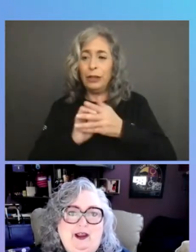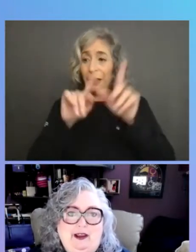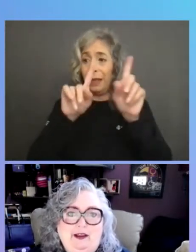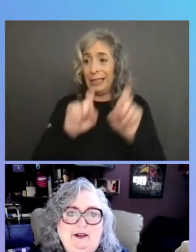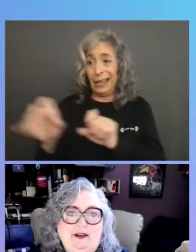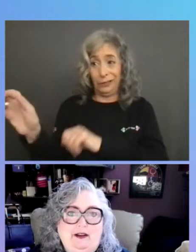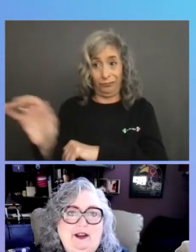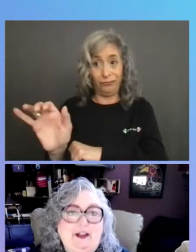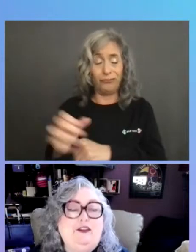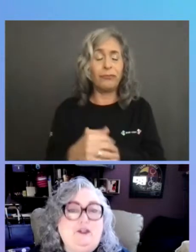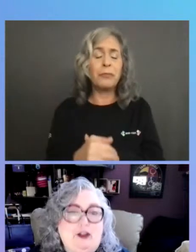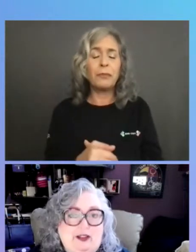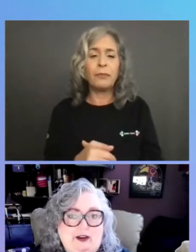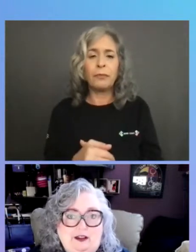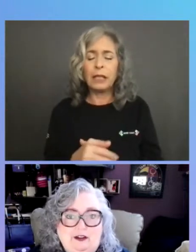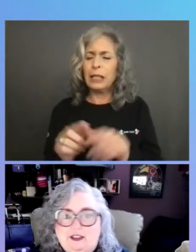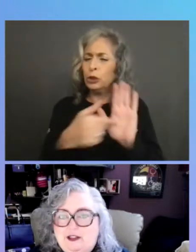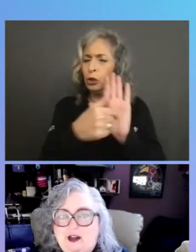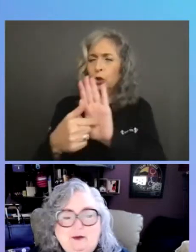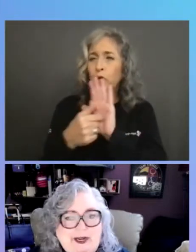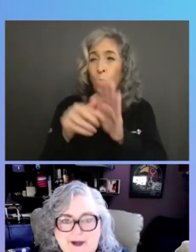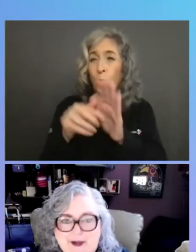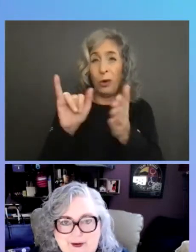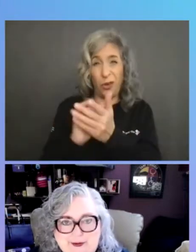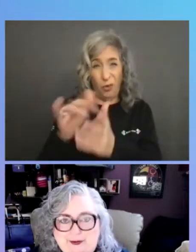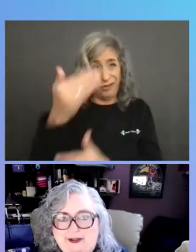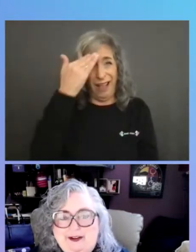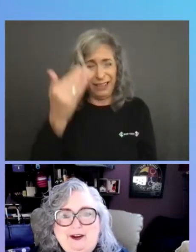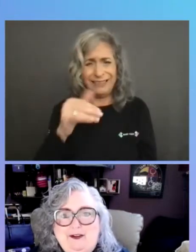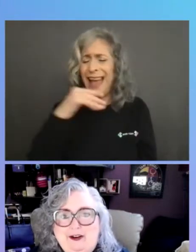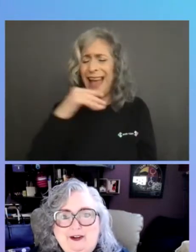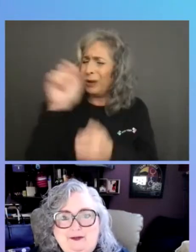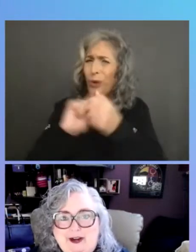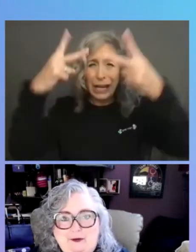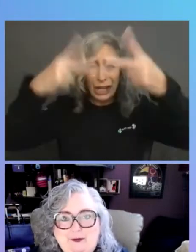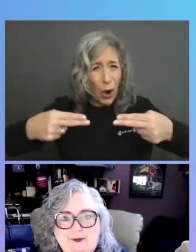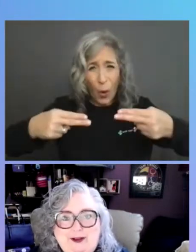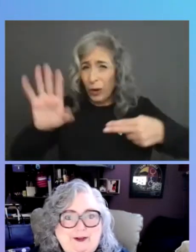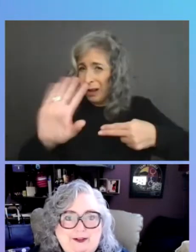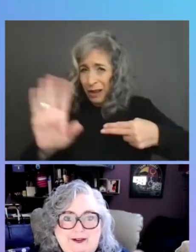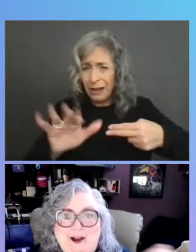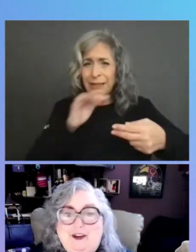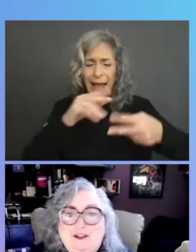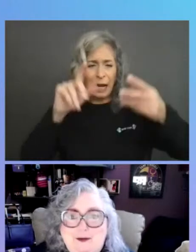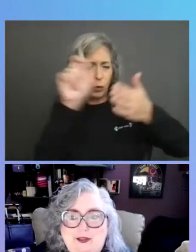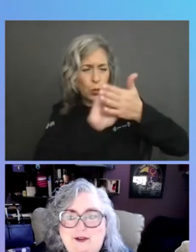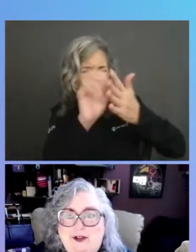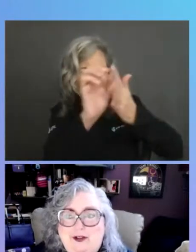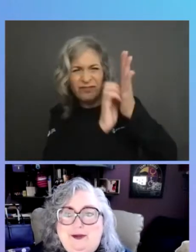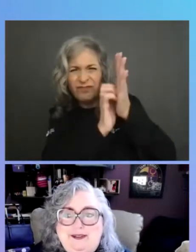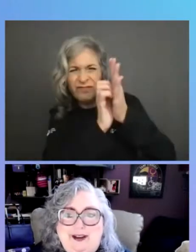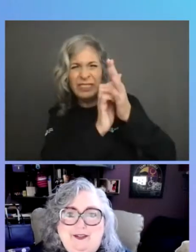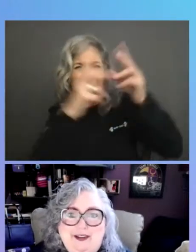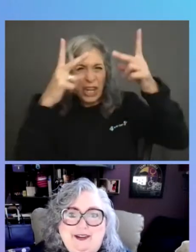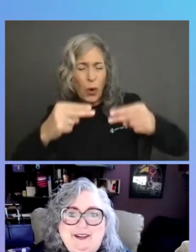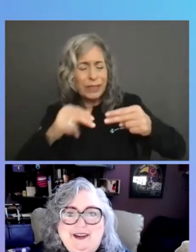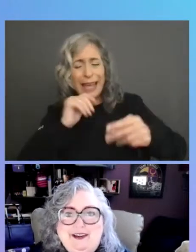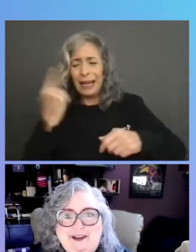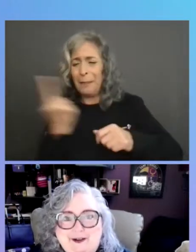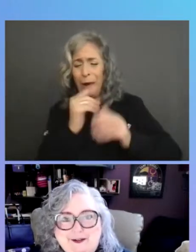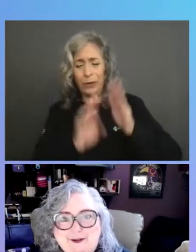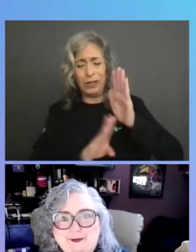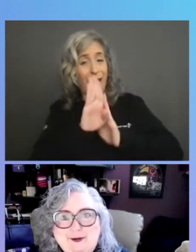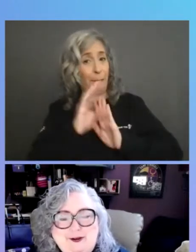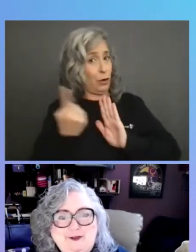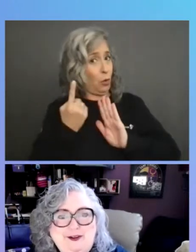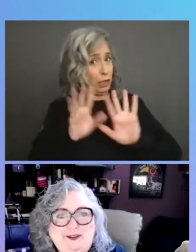itself and illustrate that knowledge. It's not writing code. It's not to write code from scratch, because it's not just about the development side of things.